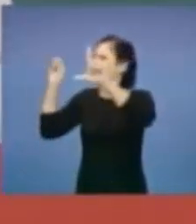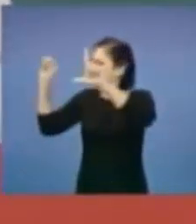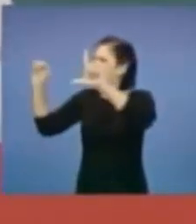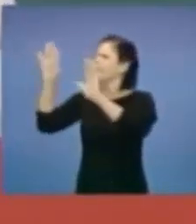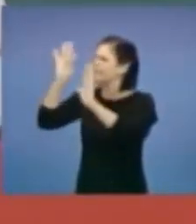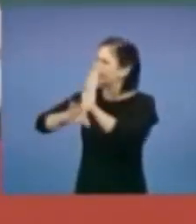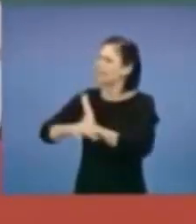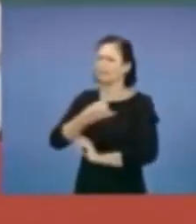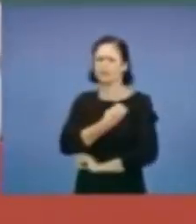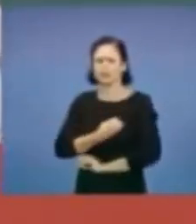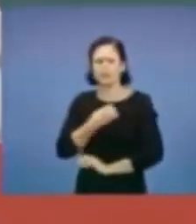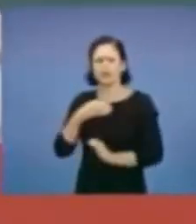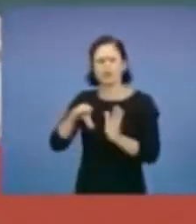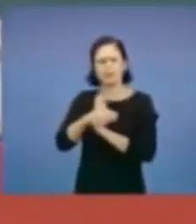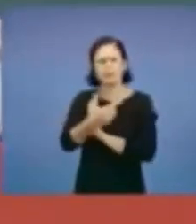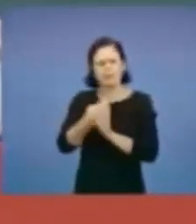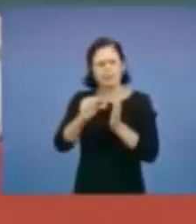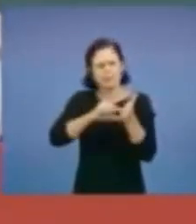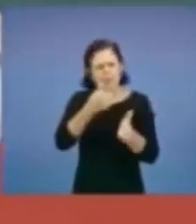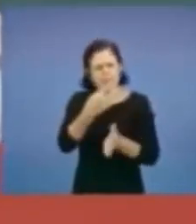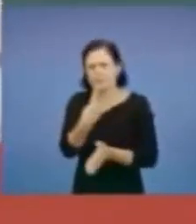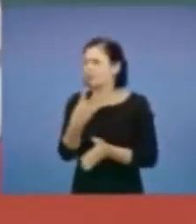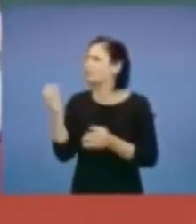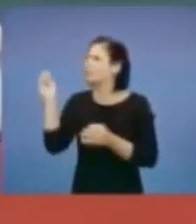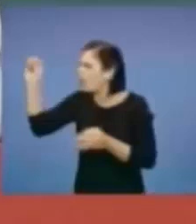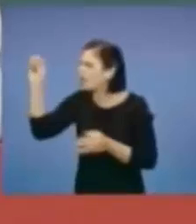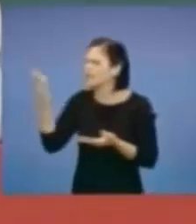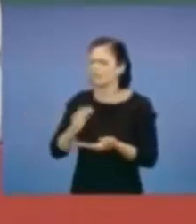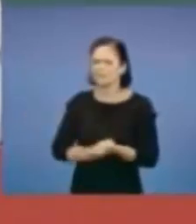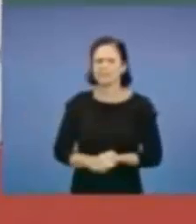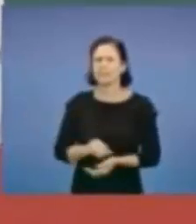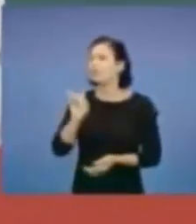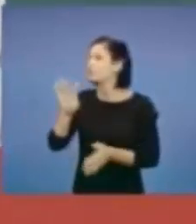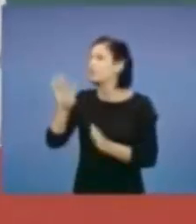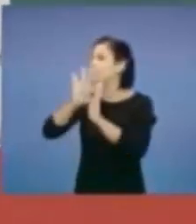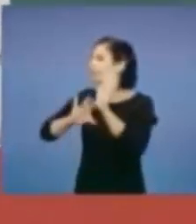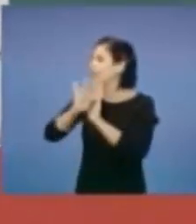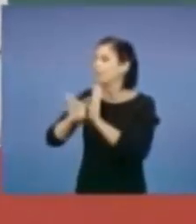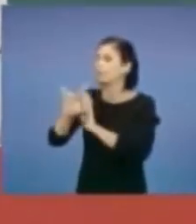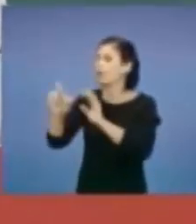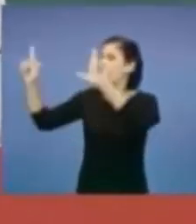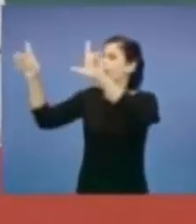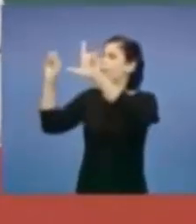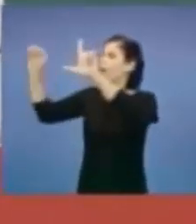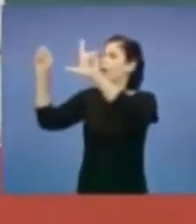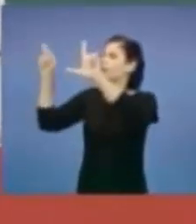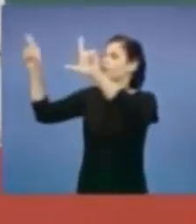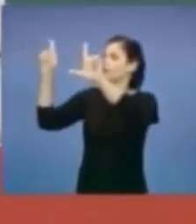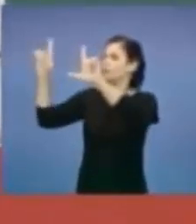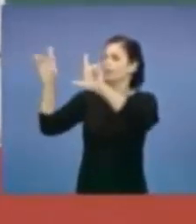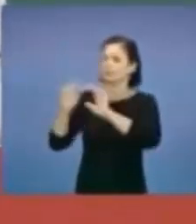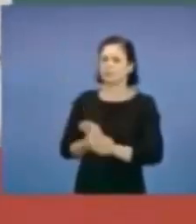Put here the text. John 20:14. Just put it here. Just a biblical text.